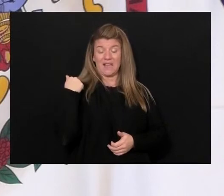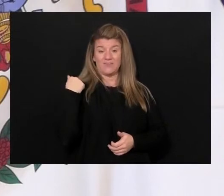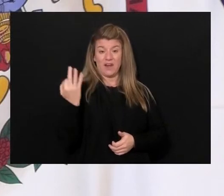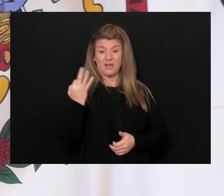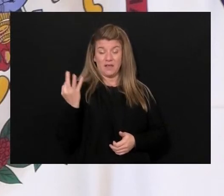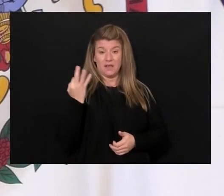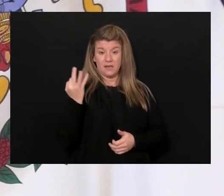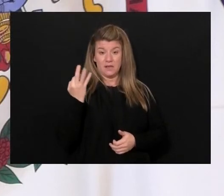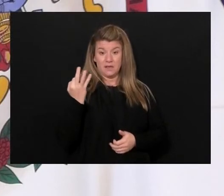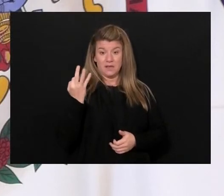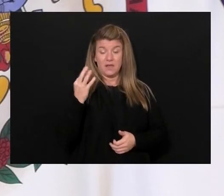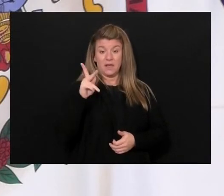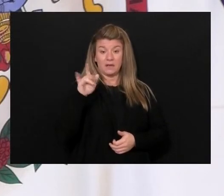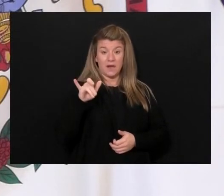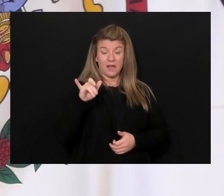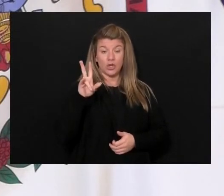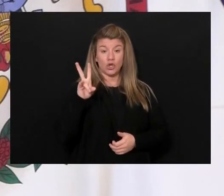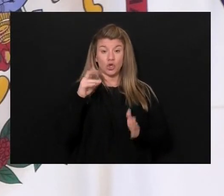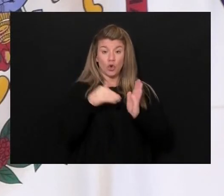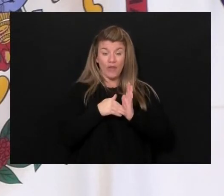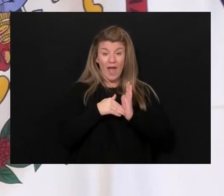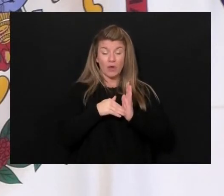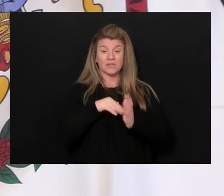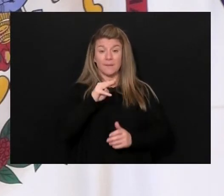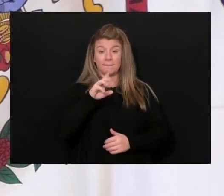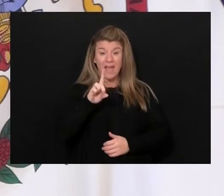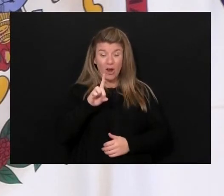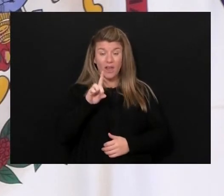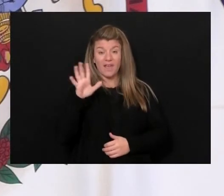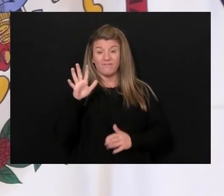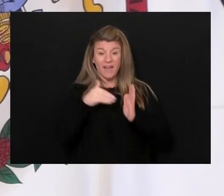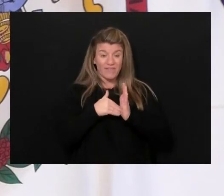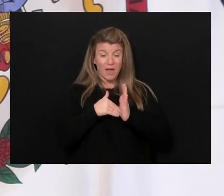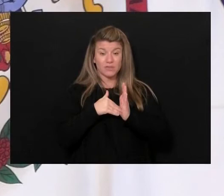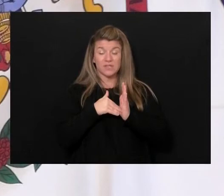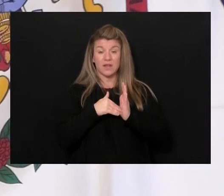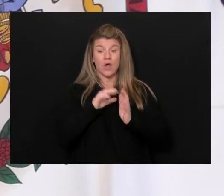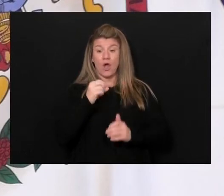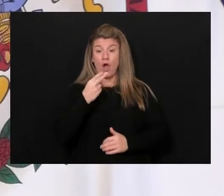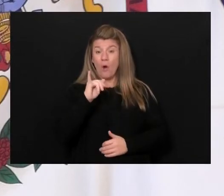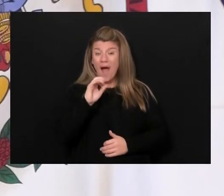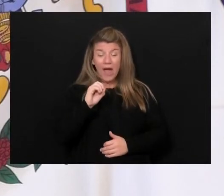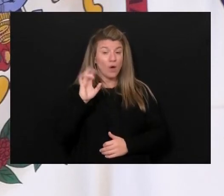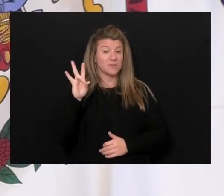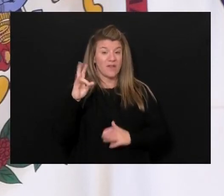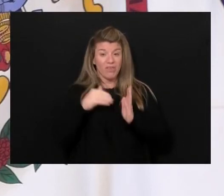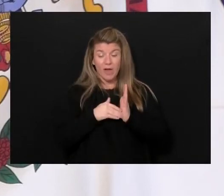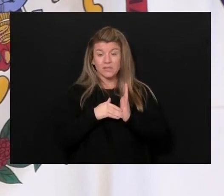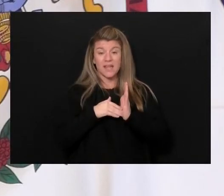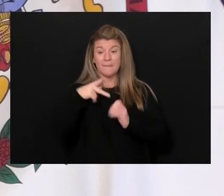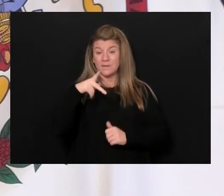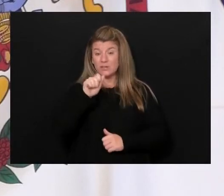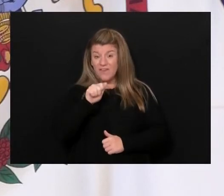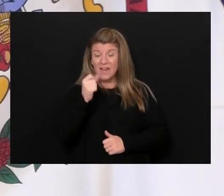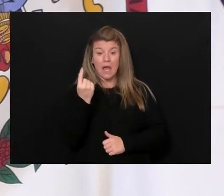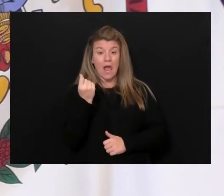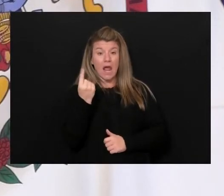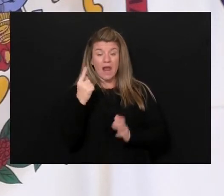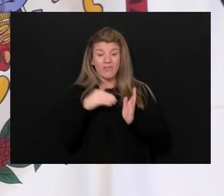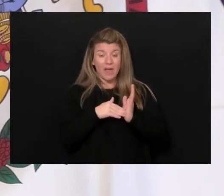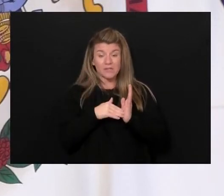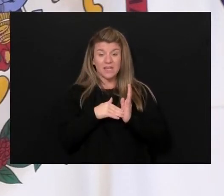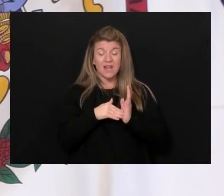Friday, Kentucky at 2,000, Maryland at almost 5,000, Ohio at almost 7,000, Pennsylvania at